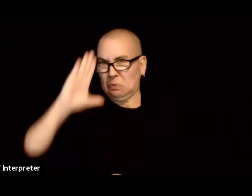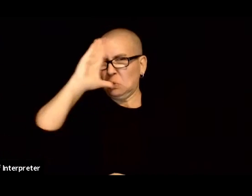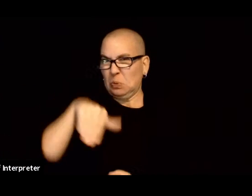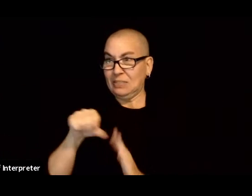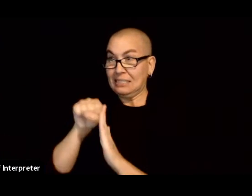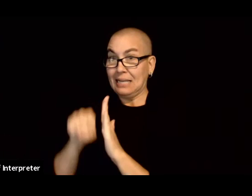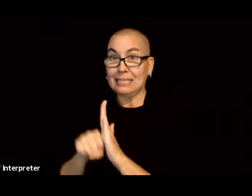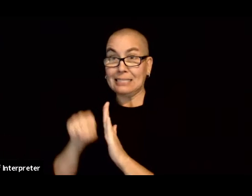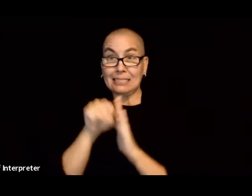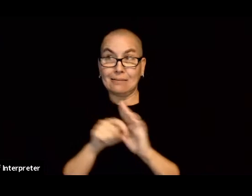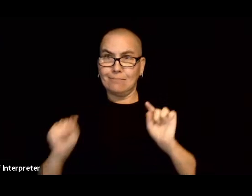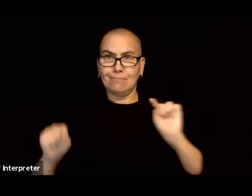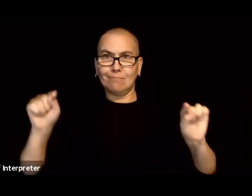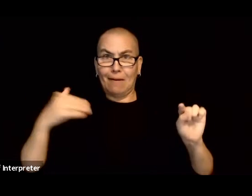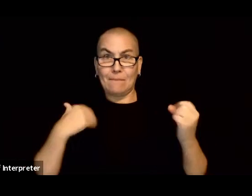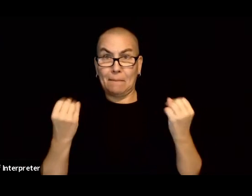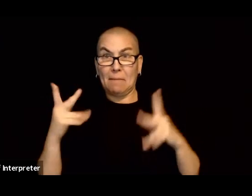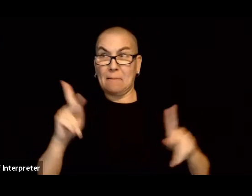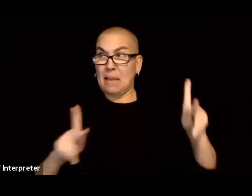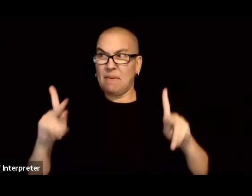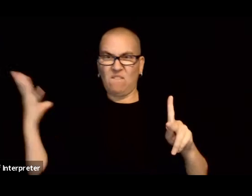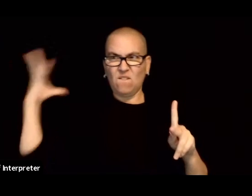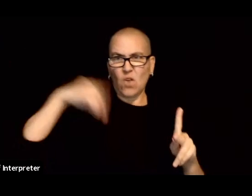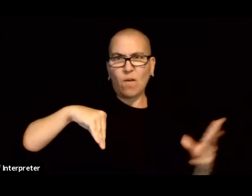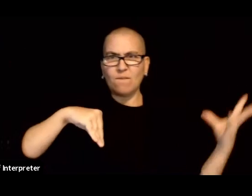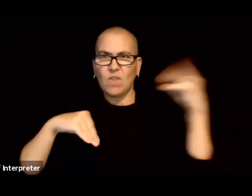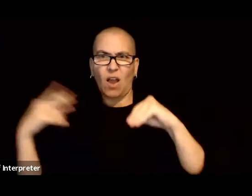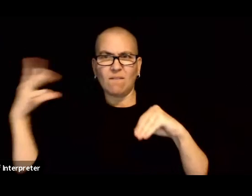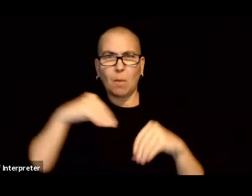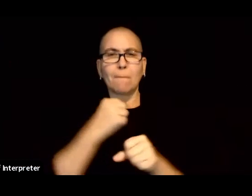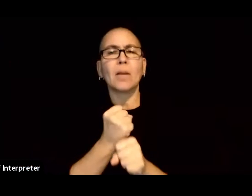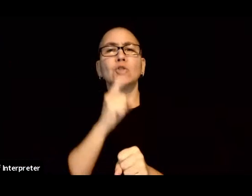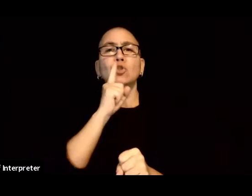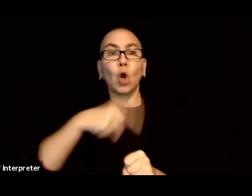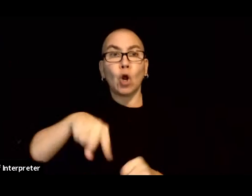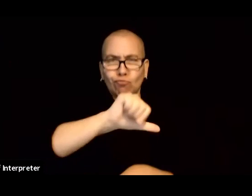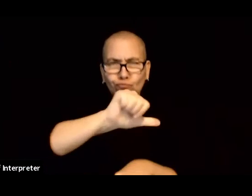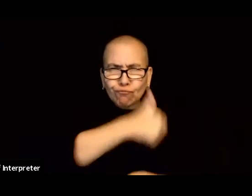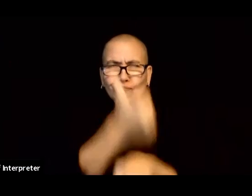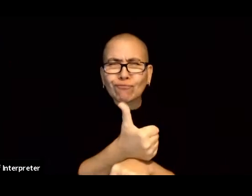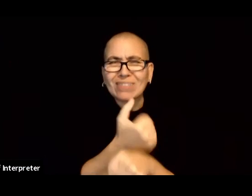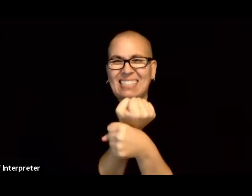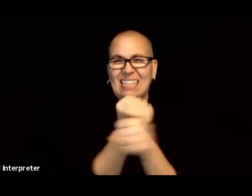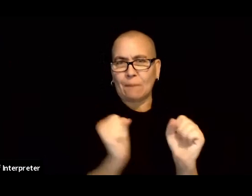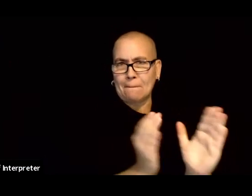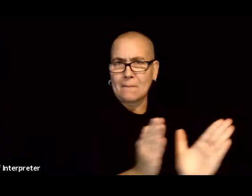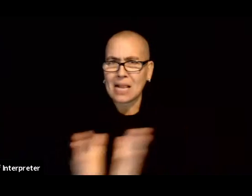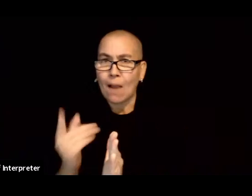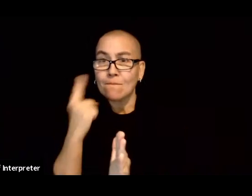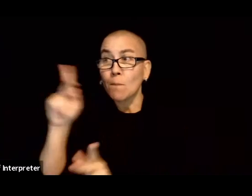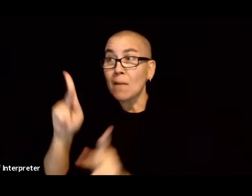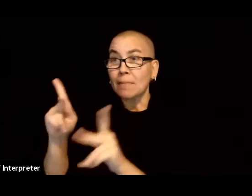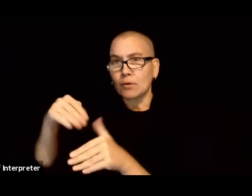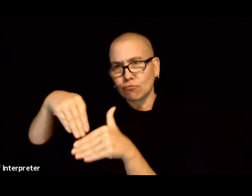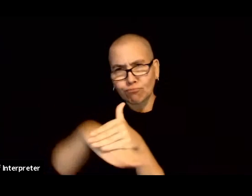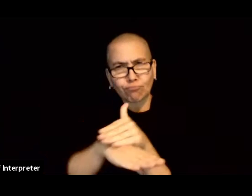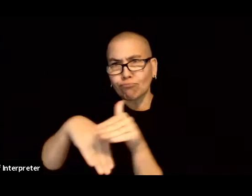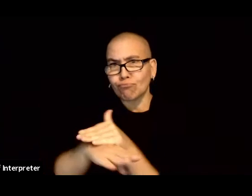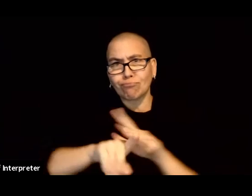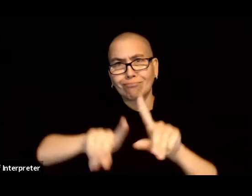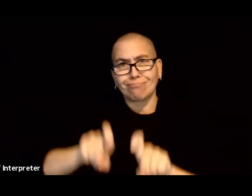as safe as possible at voting locations. We thank them for their work up to this point and for all they will do in the weeks to